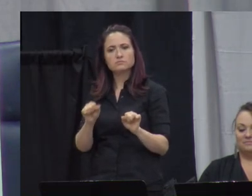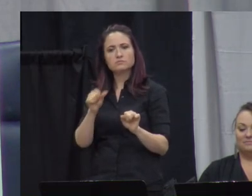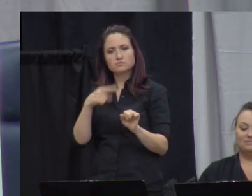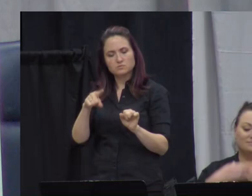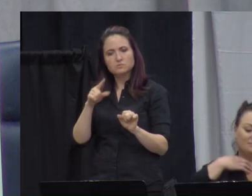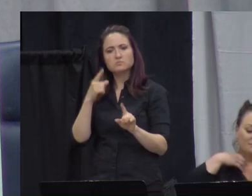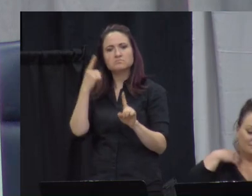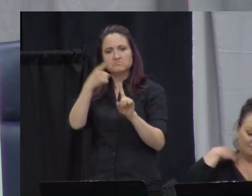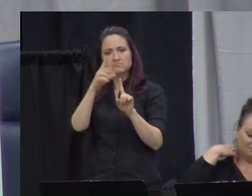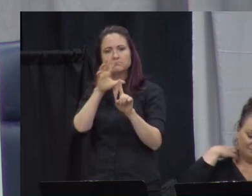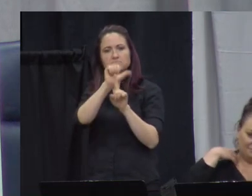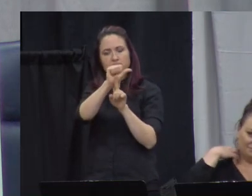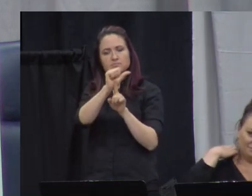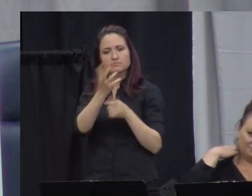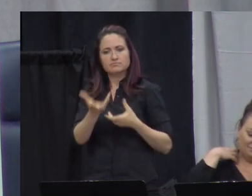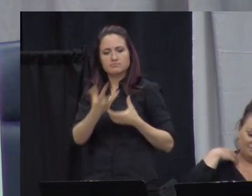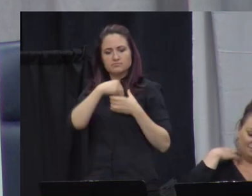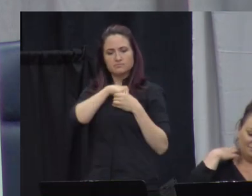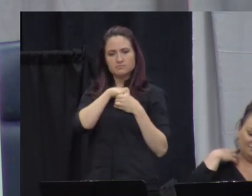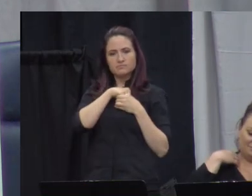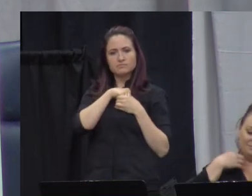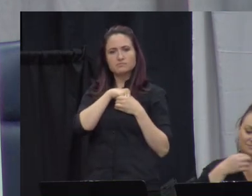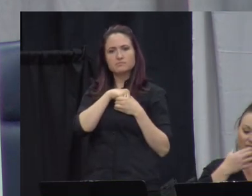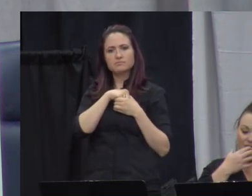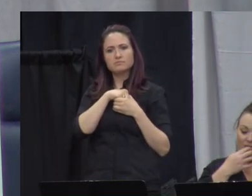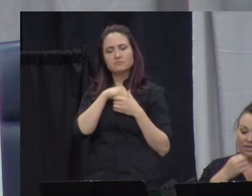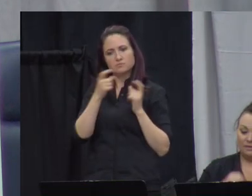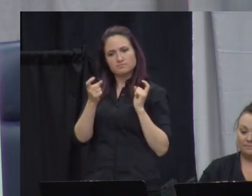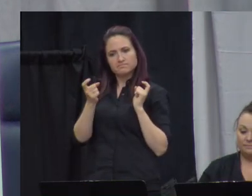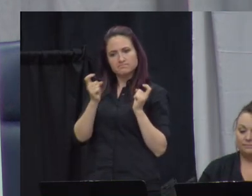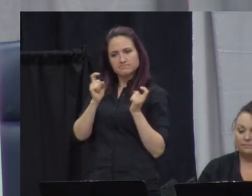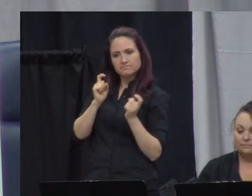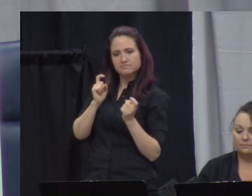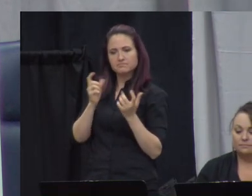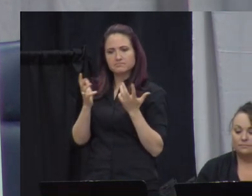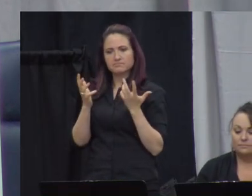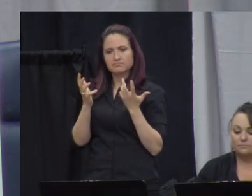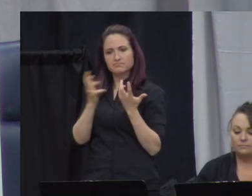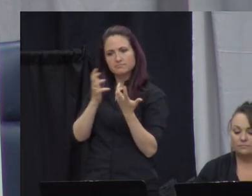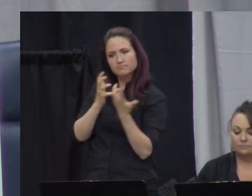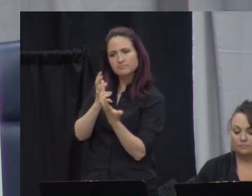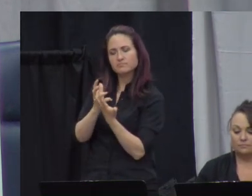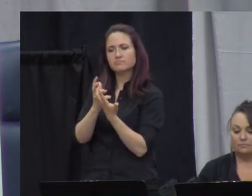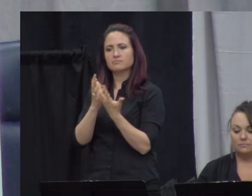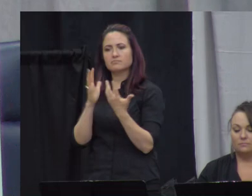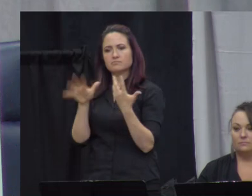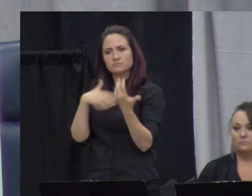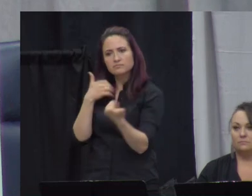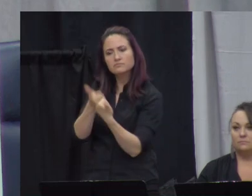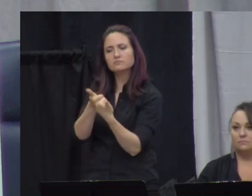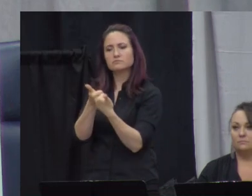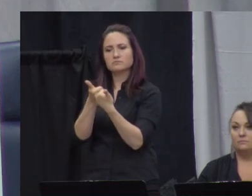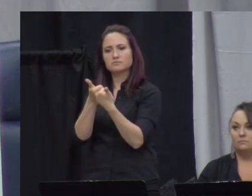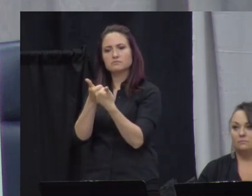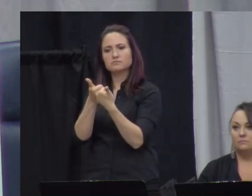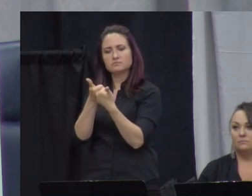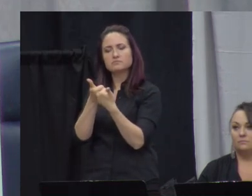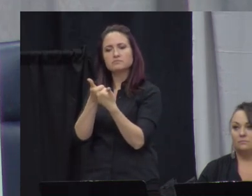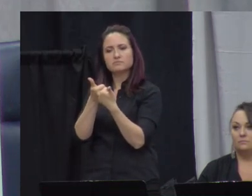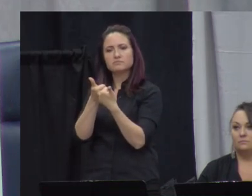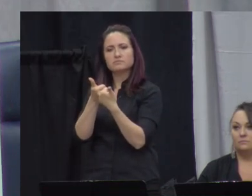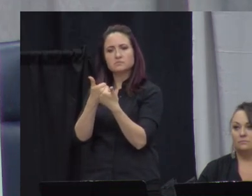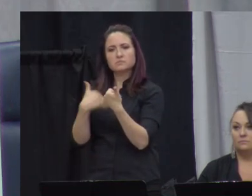within you as you navigate through our ever-changing, always challenging, and